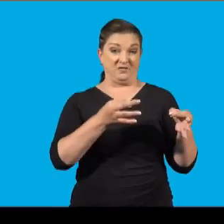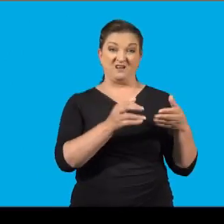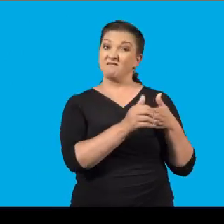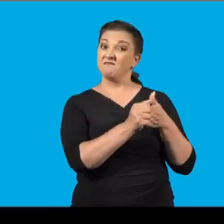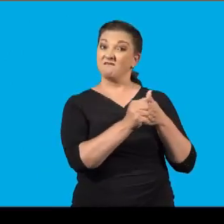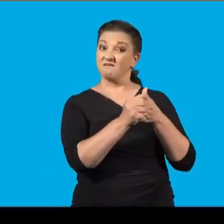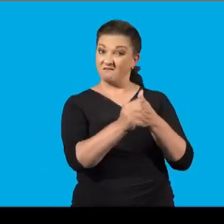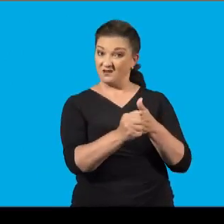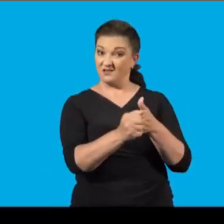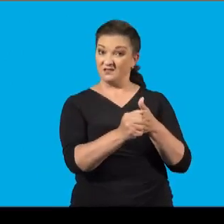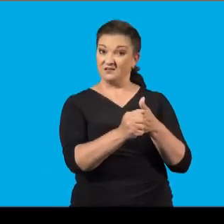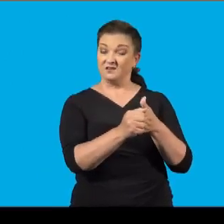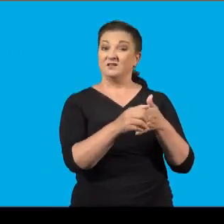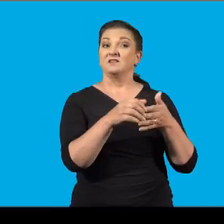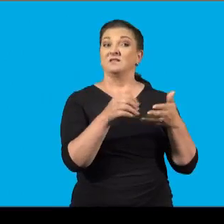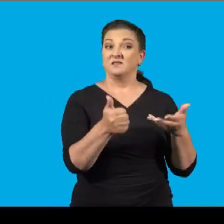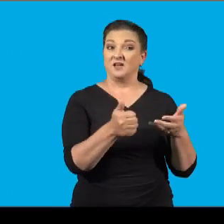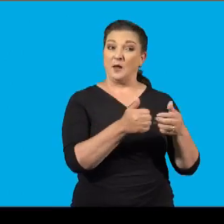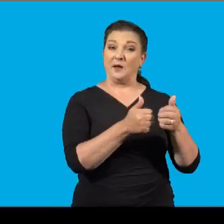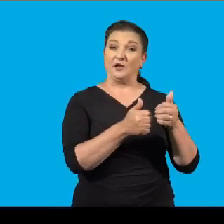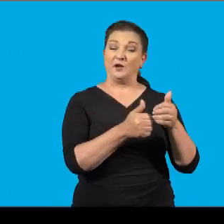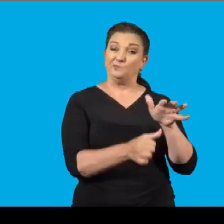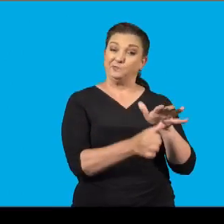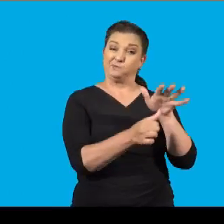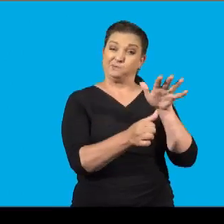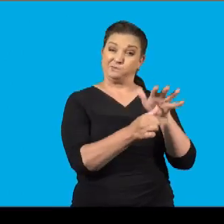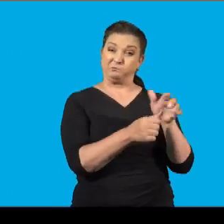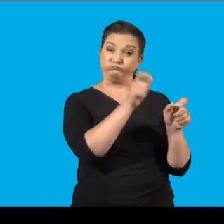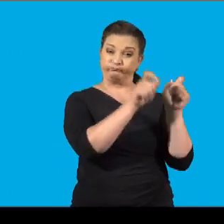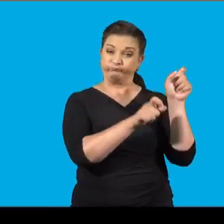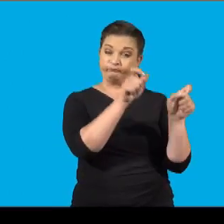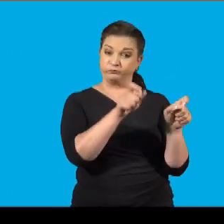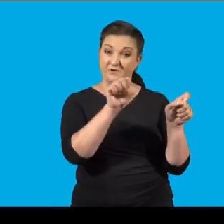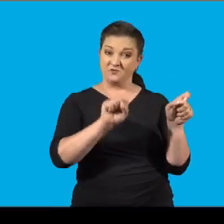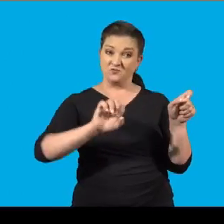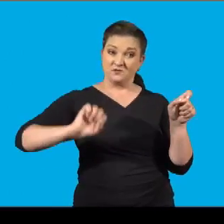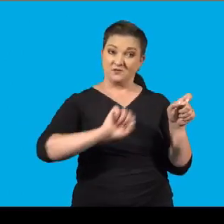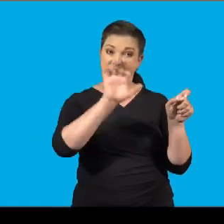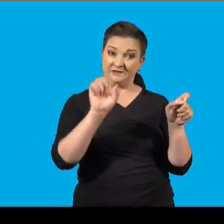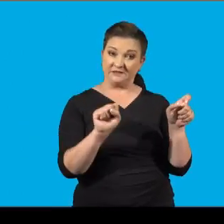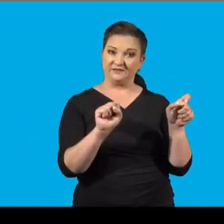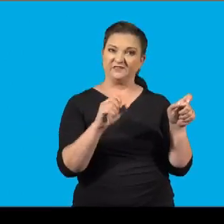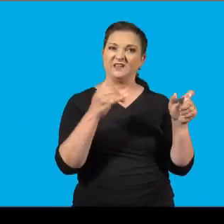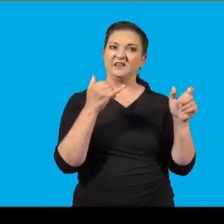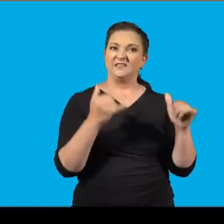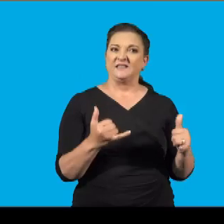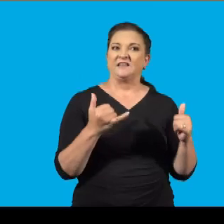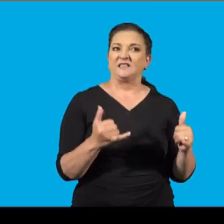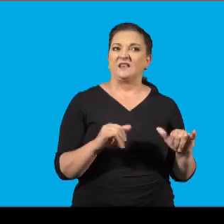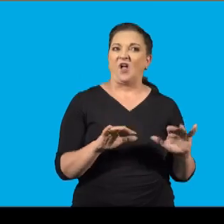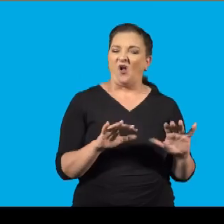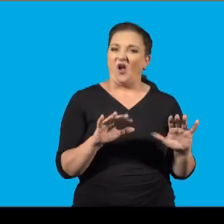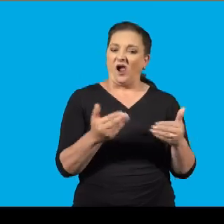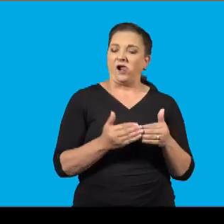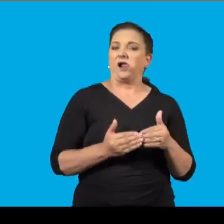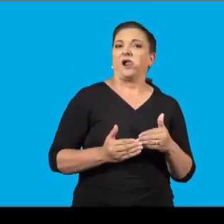political leadership and commitment by key South African role players paved the way for the